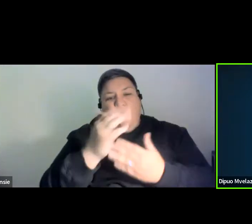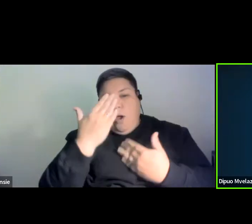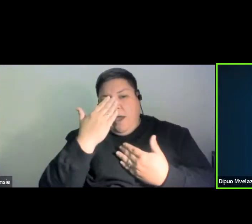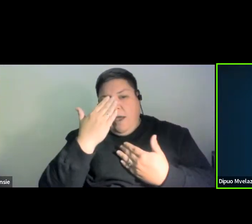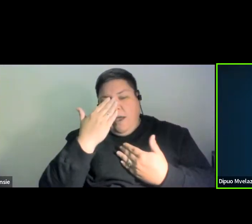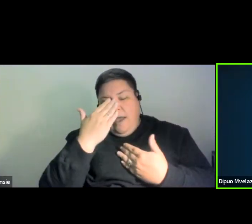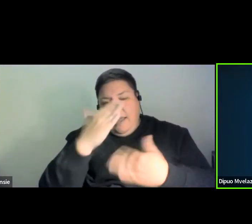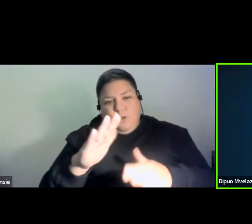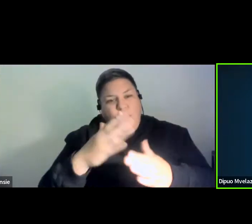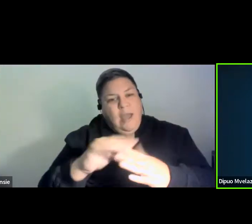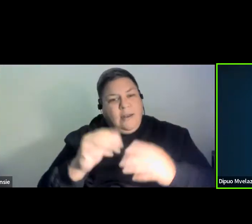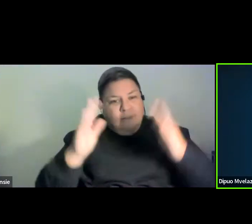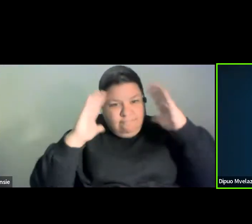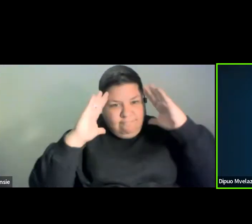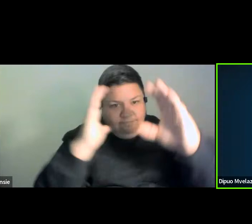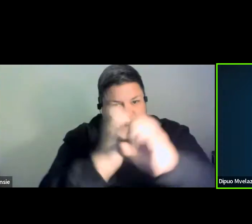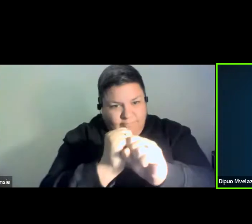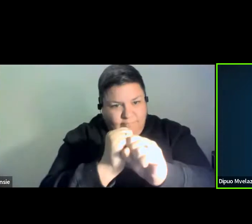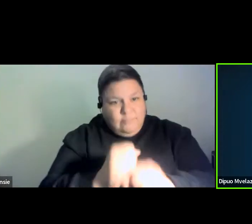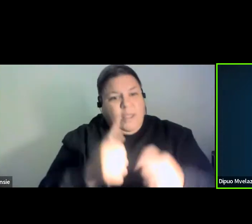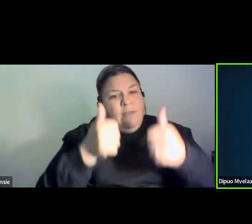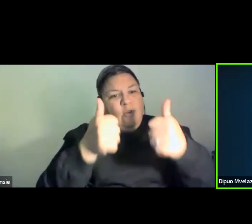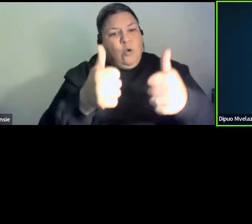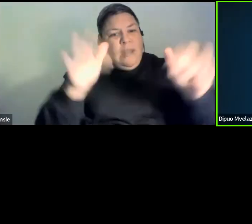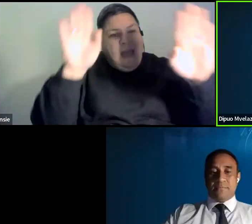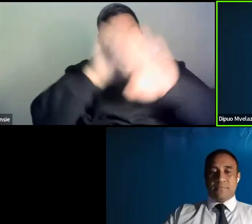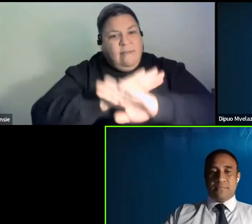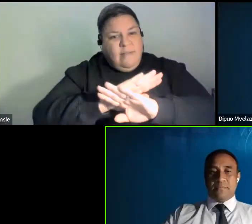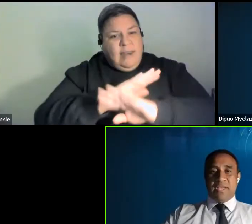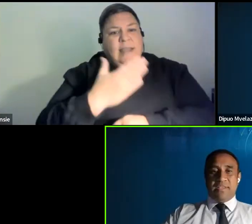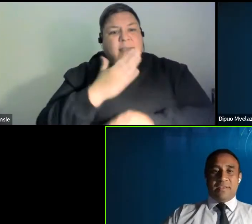participation, and may you have a great evening further. Thank you.